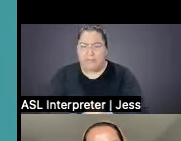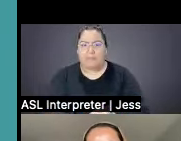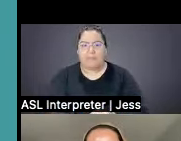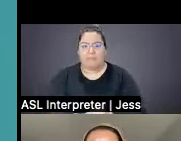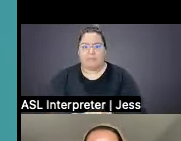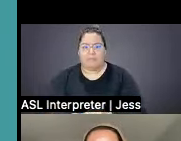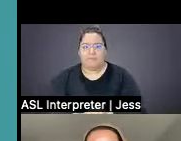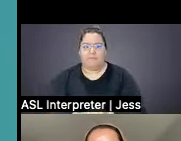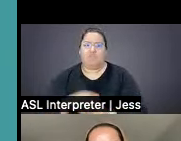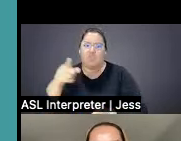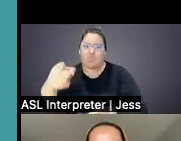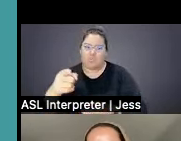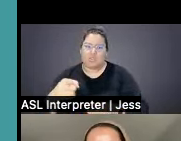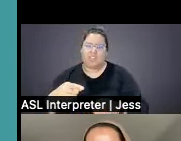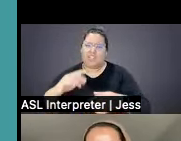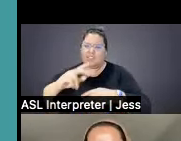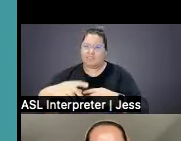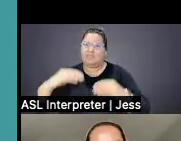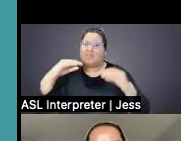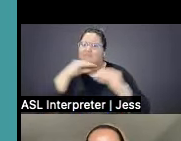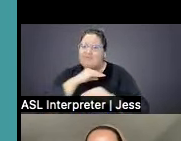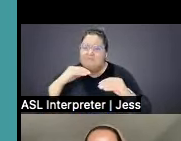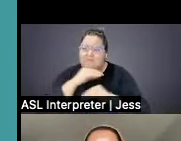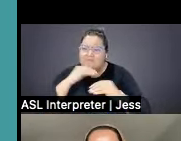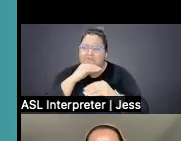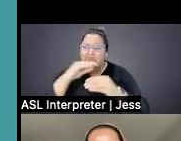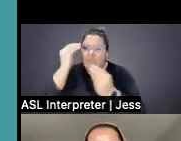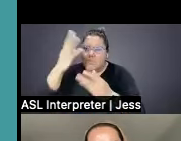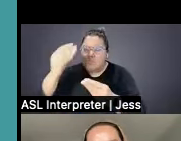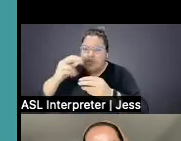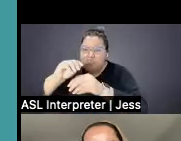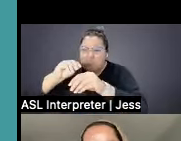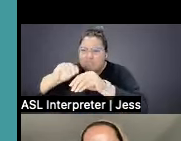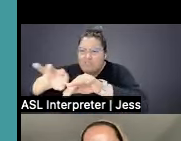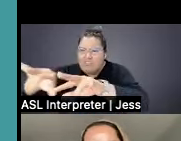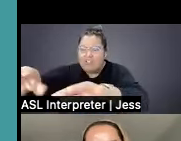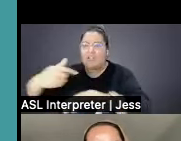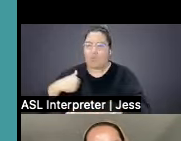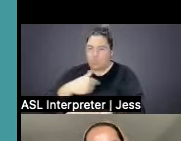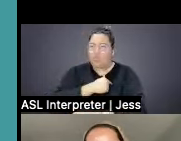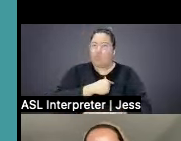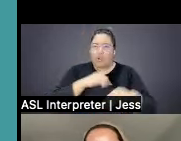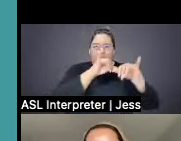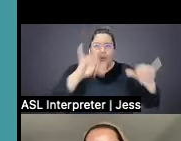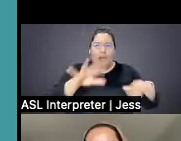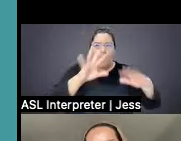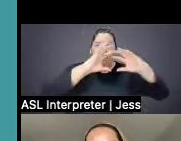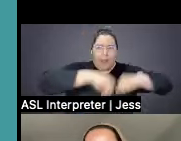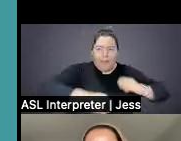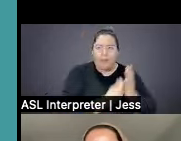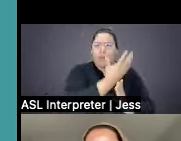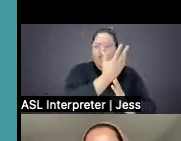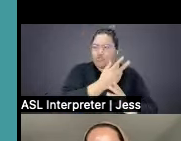and disinformation have always been and will continue to be abolitionist and supportive of the right to freely protest